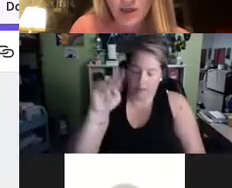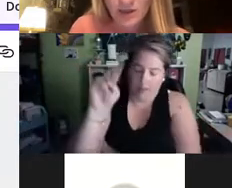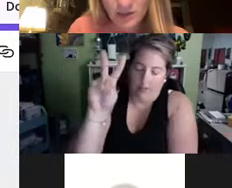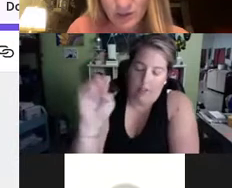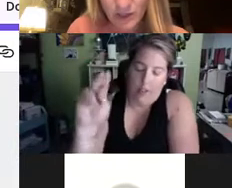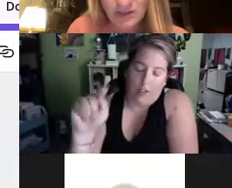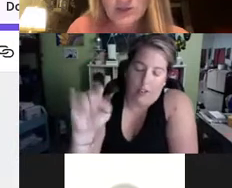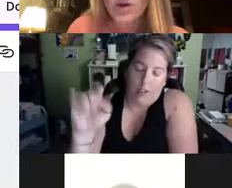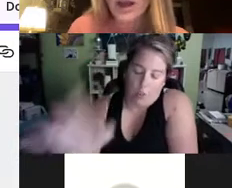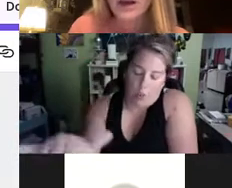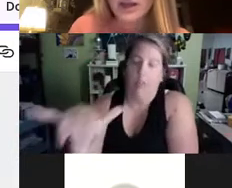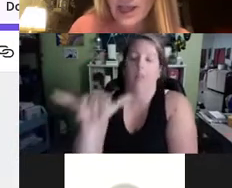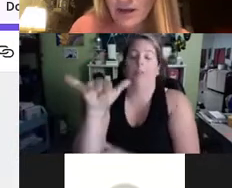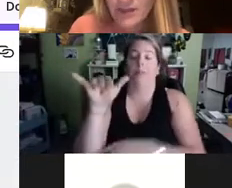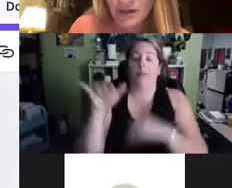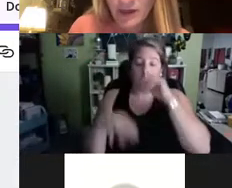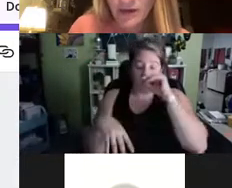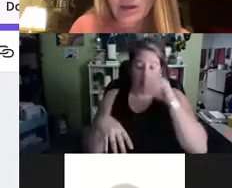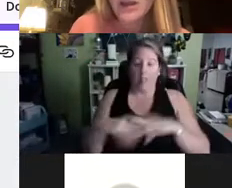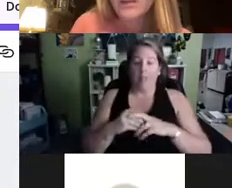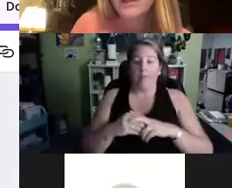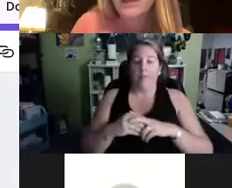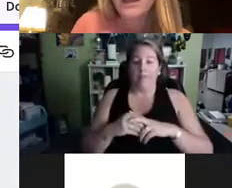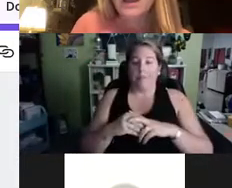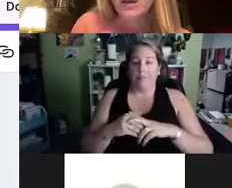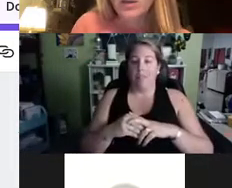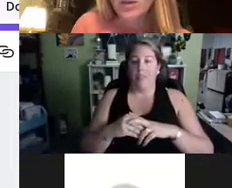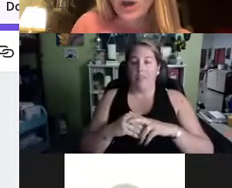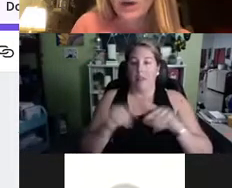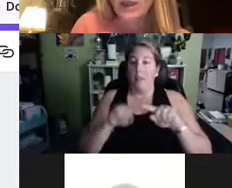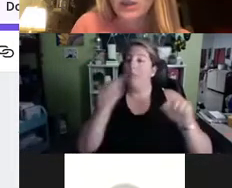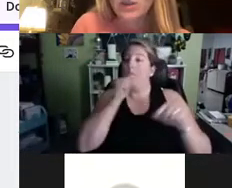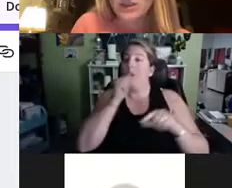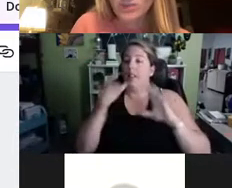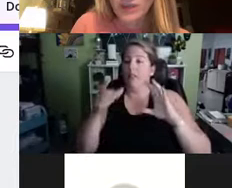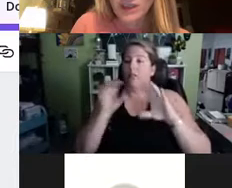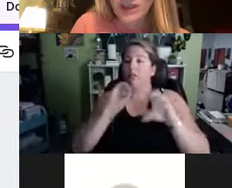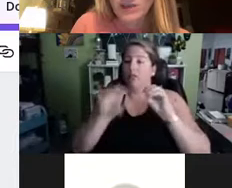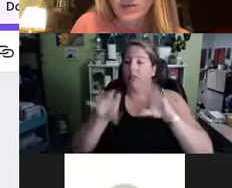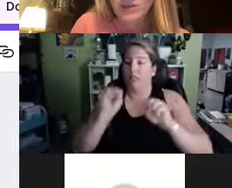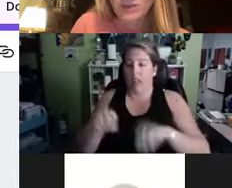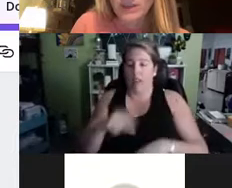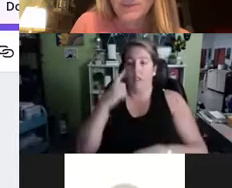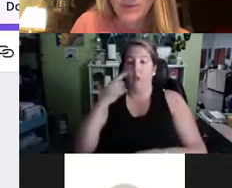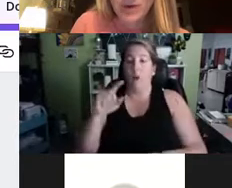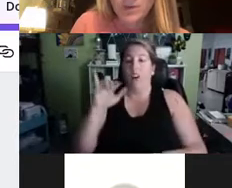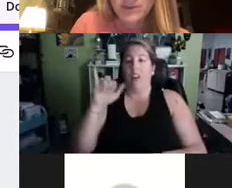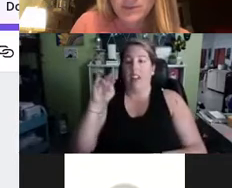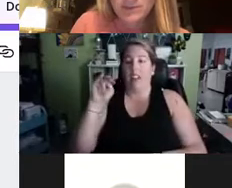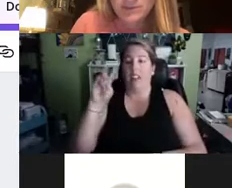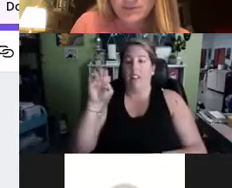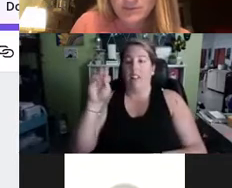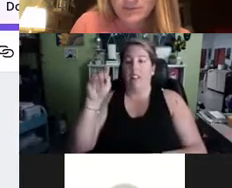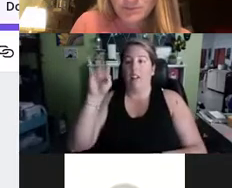it's underlined. So I already have that in there. But then here, I'll show you how I can do this one again. I'll show you one more time.